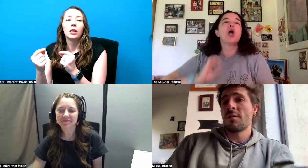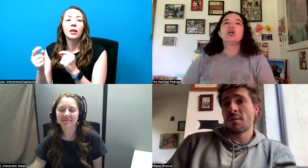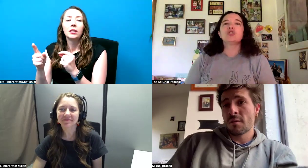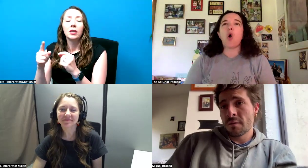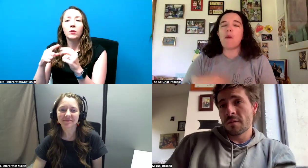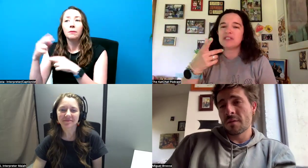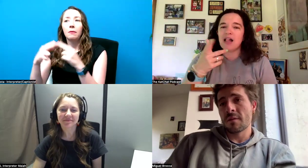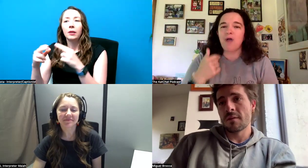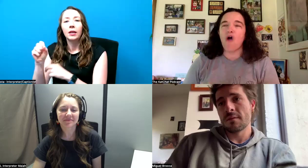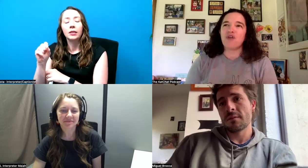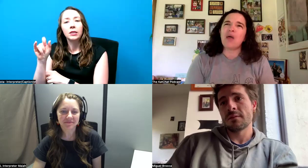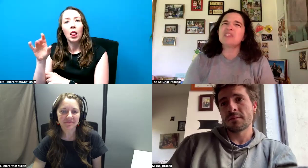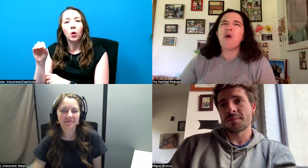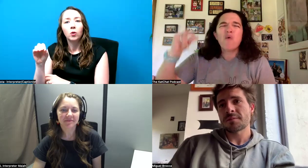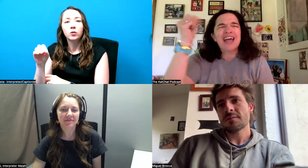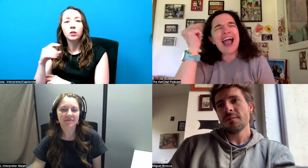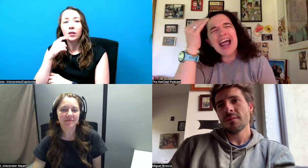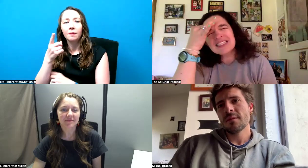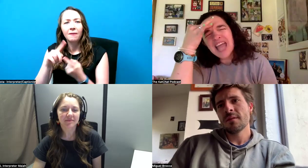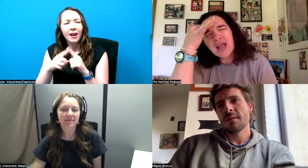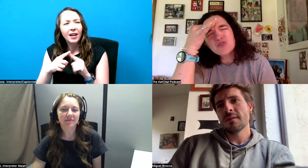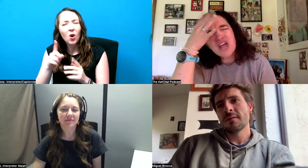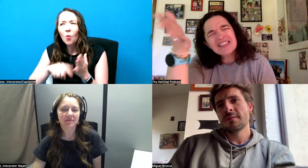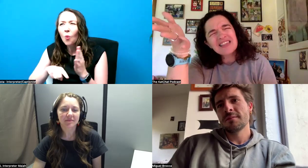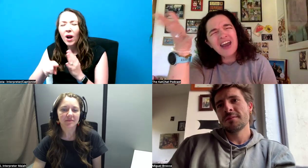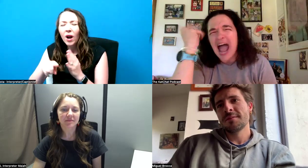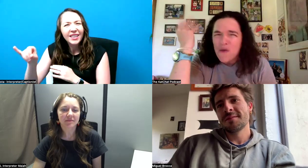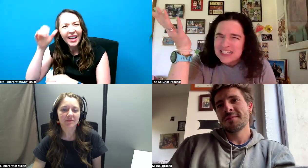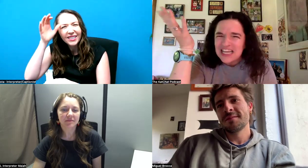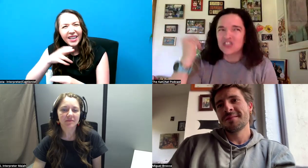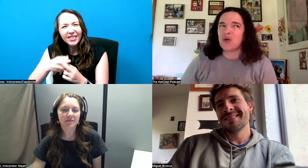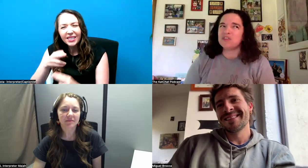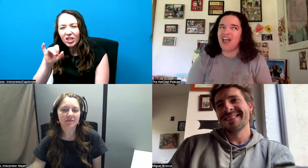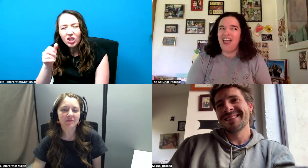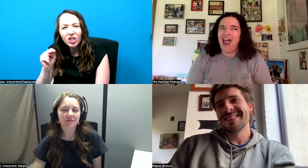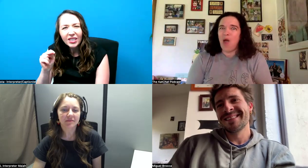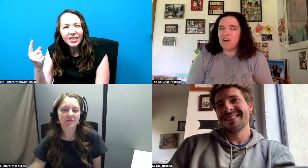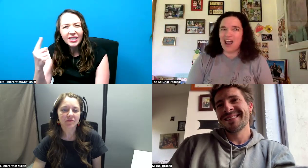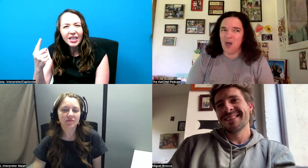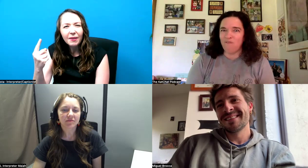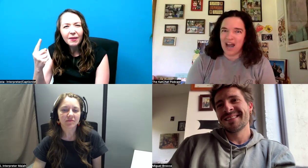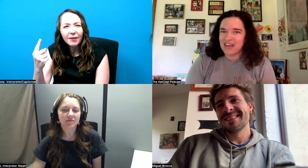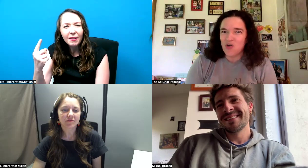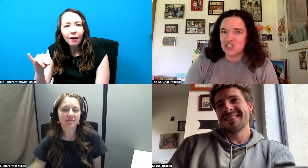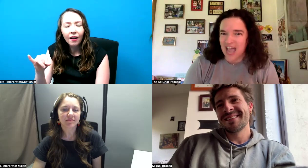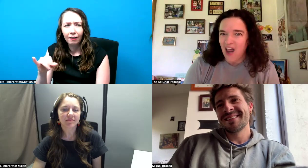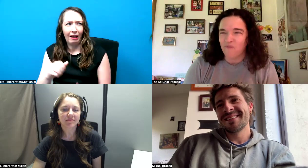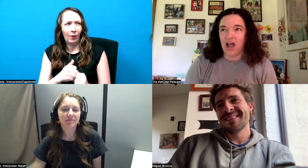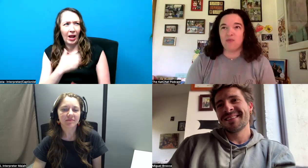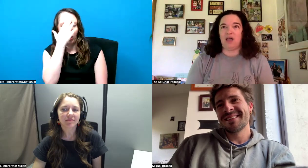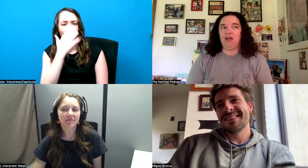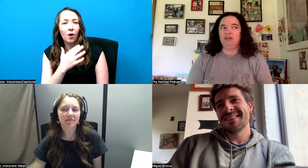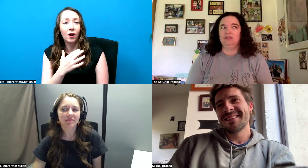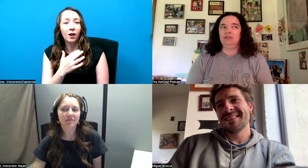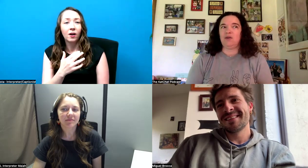pieces. So I was telling him, oh, find out what that guy named Jason, hiring teacher, how would I know? Find out yourself.